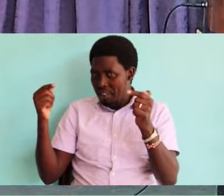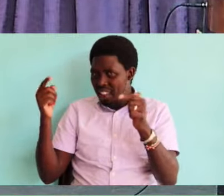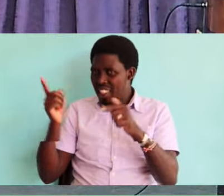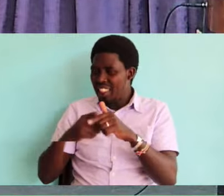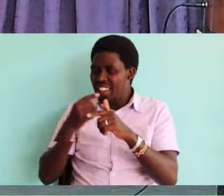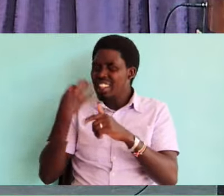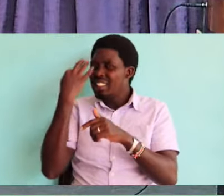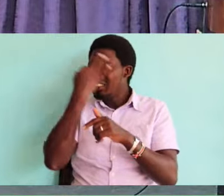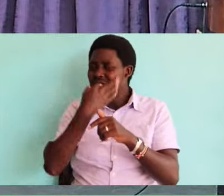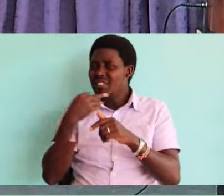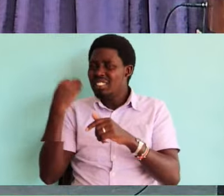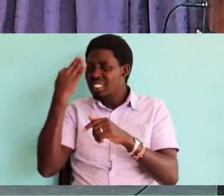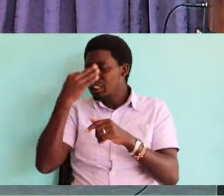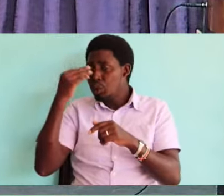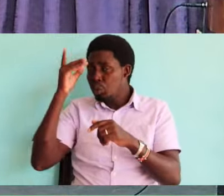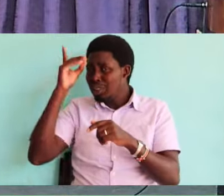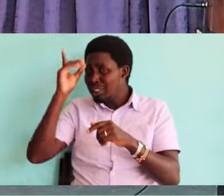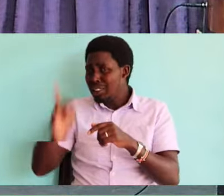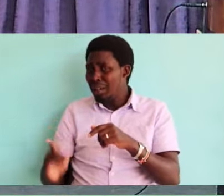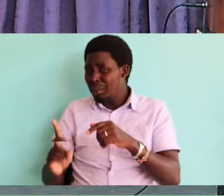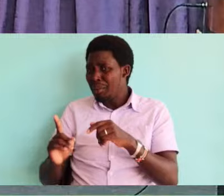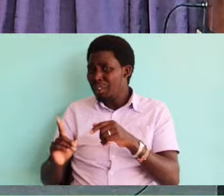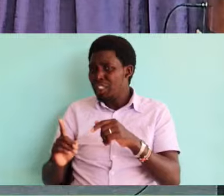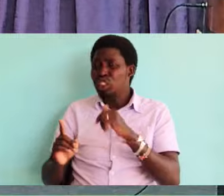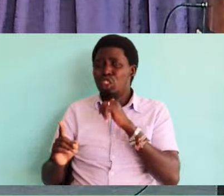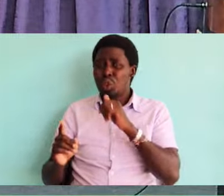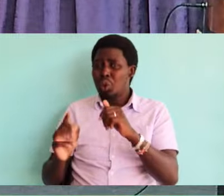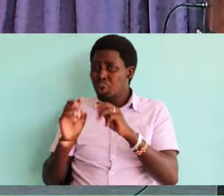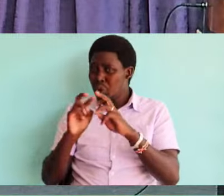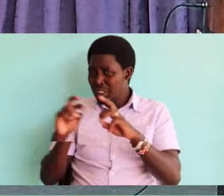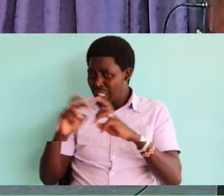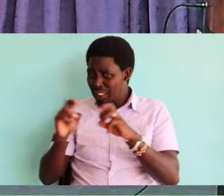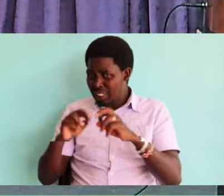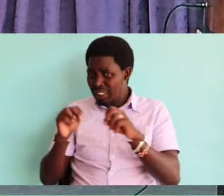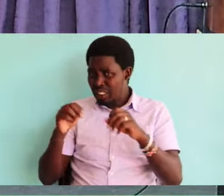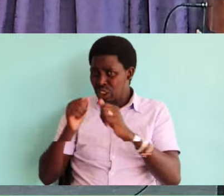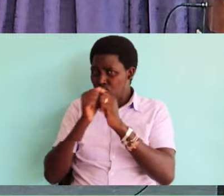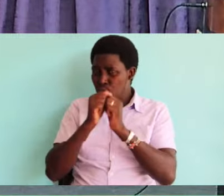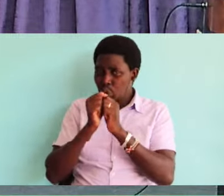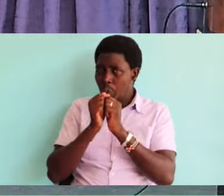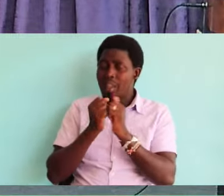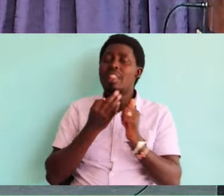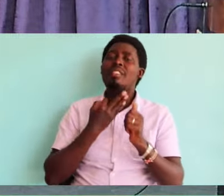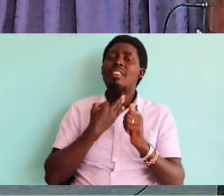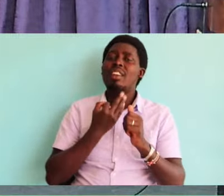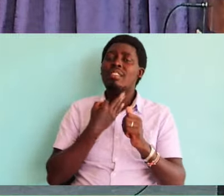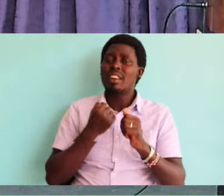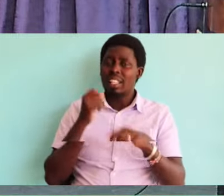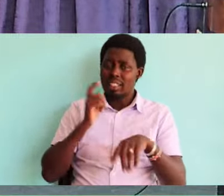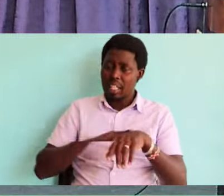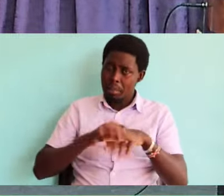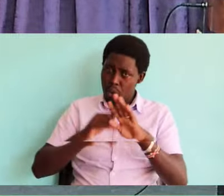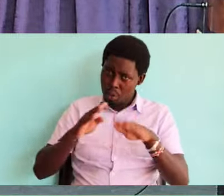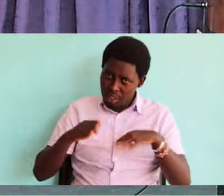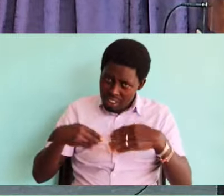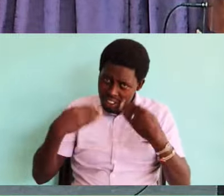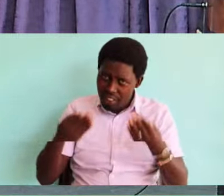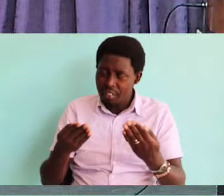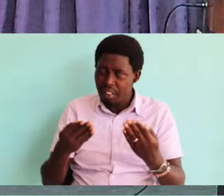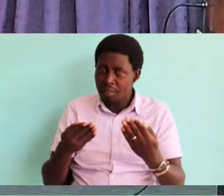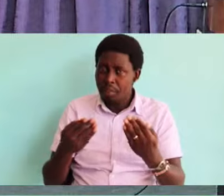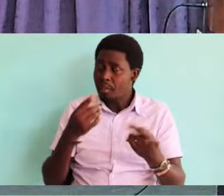downcast because God did not look at him with favor or his giving, his offertory. But